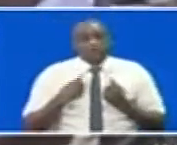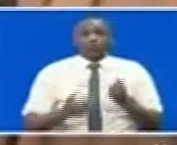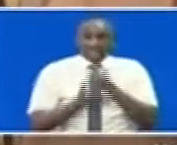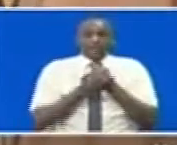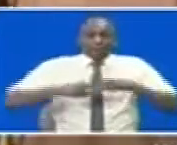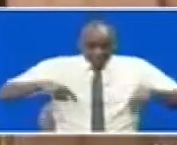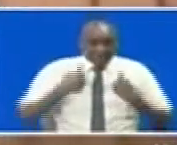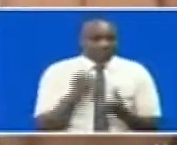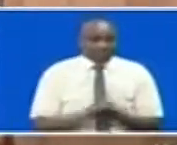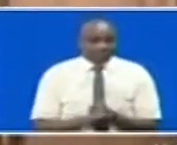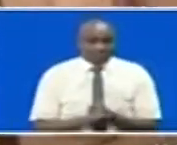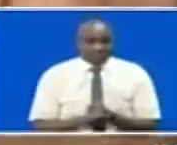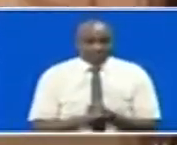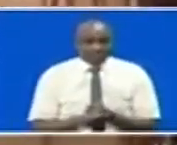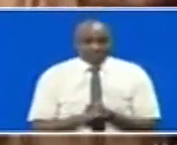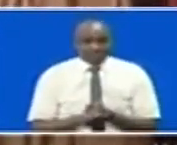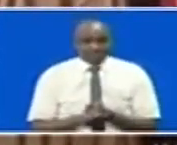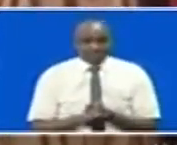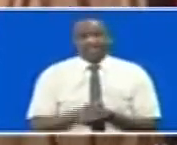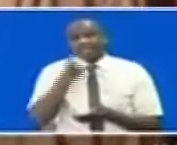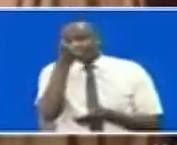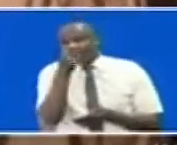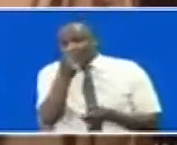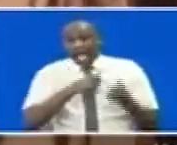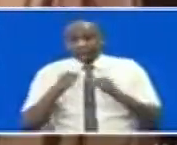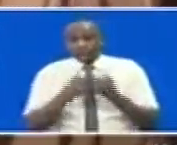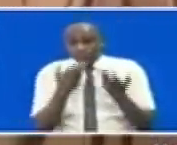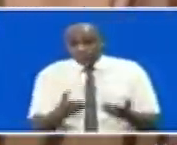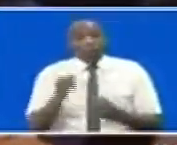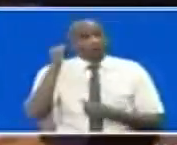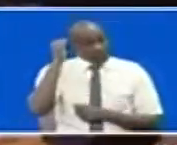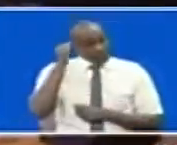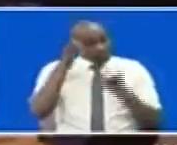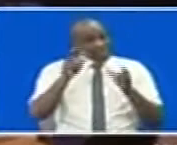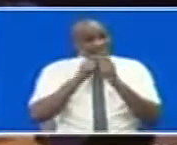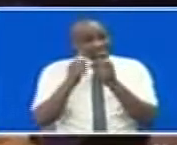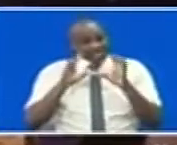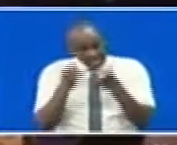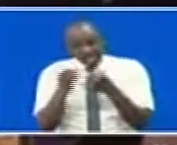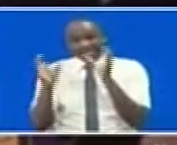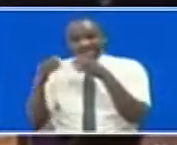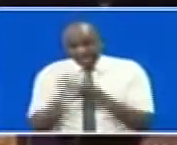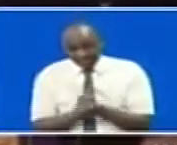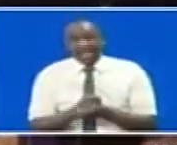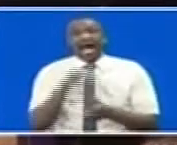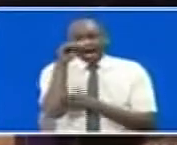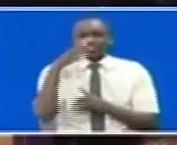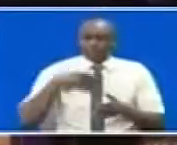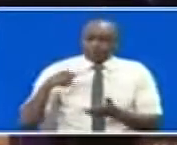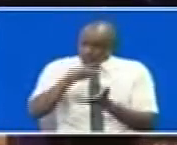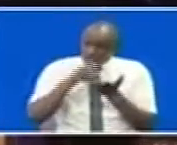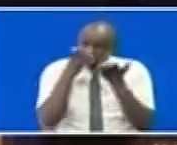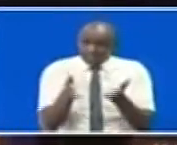tujisaidie. At the event characterized by the politics of clanism, The leaders urged locals who form the